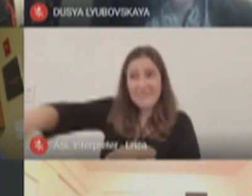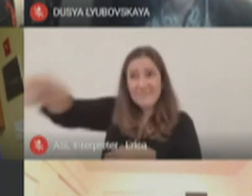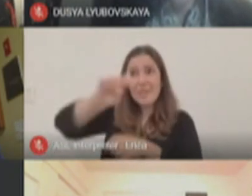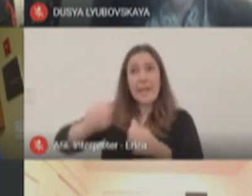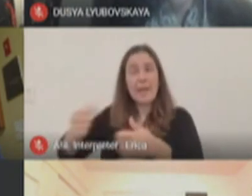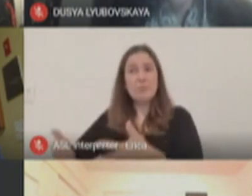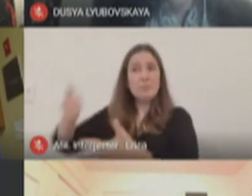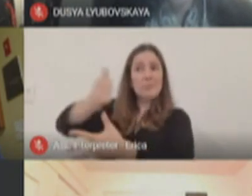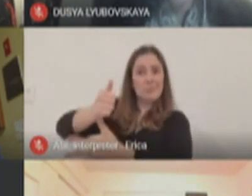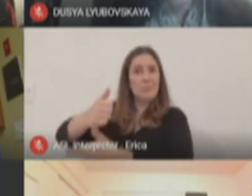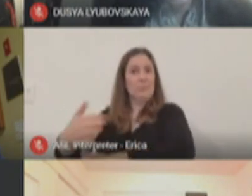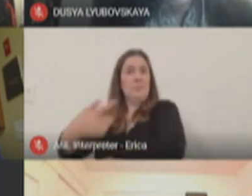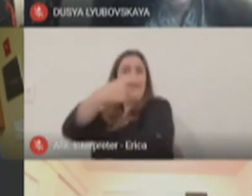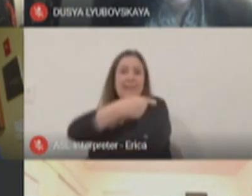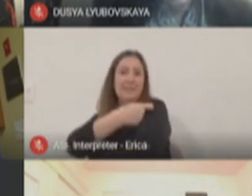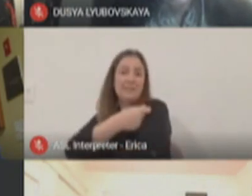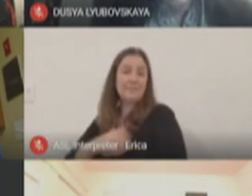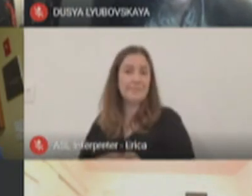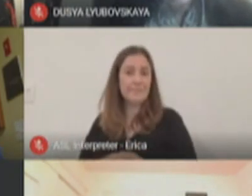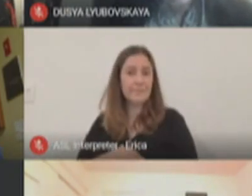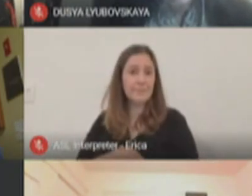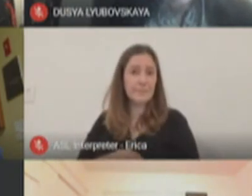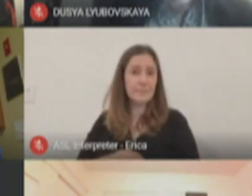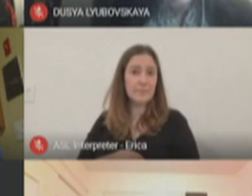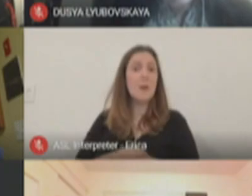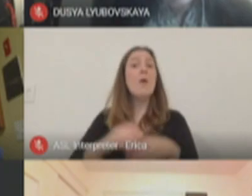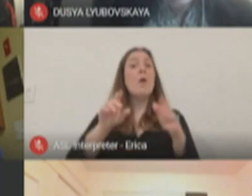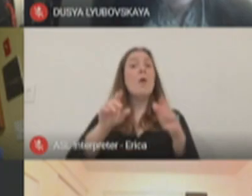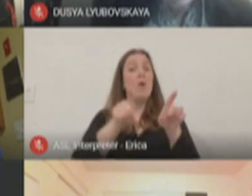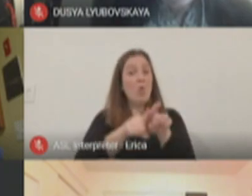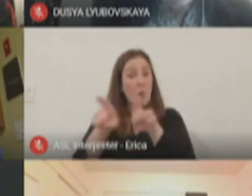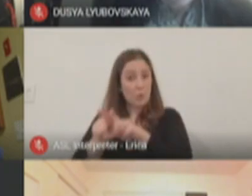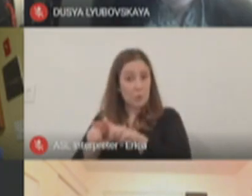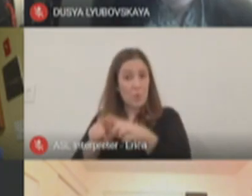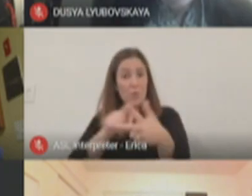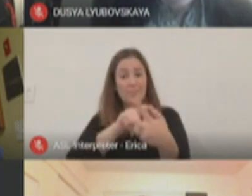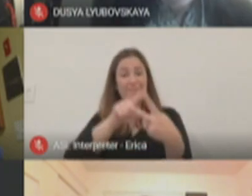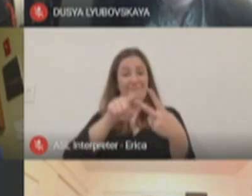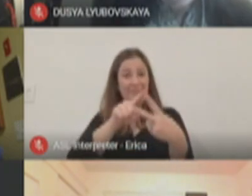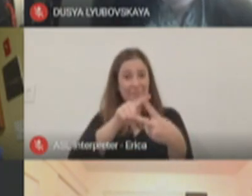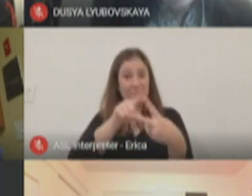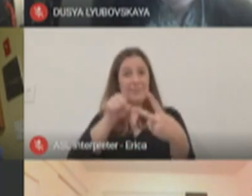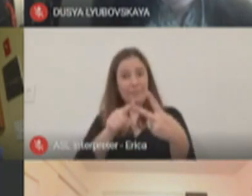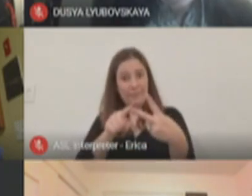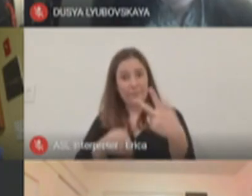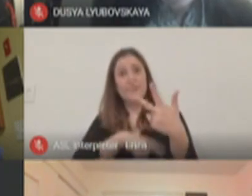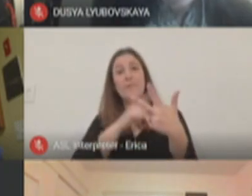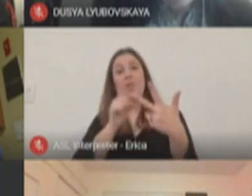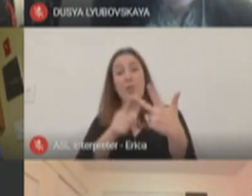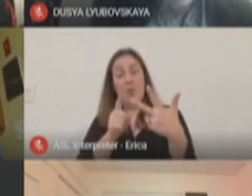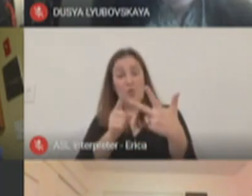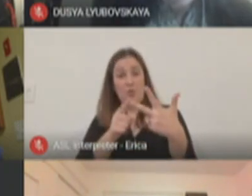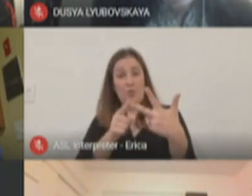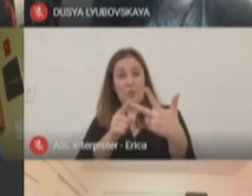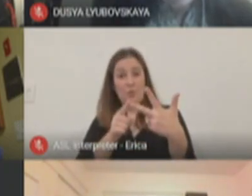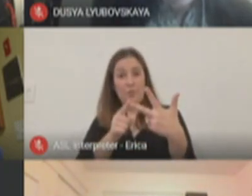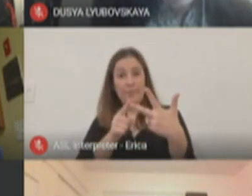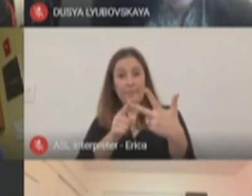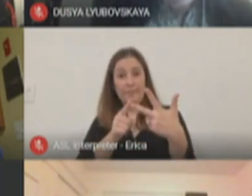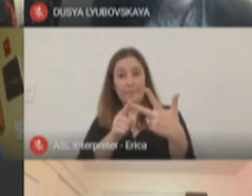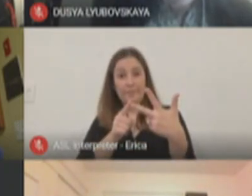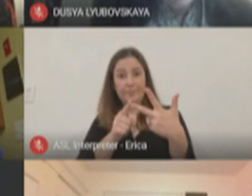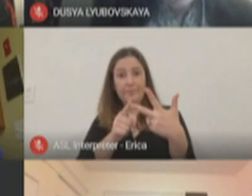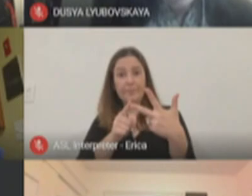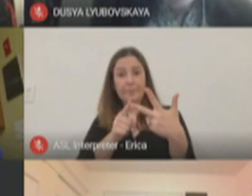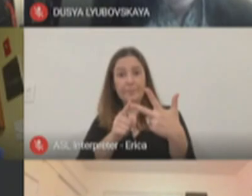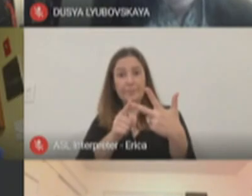doing that this week. In addition to the 2 strategies of mass vaccination clinics and the priority group clinics,